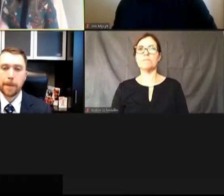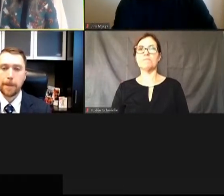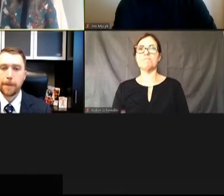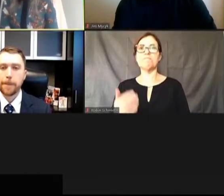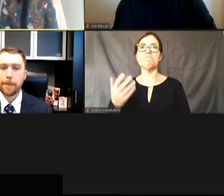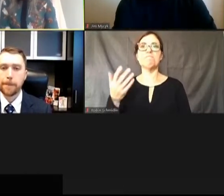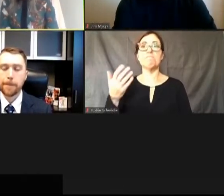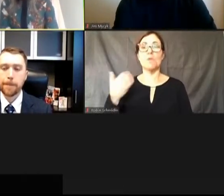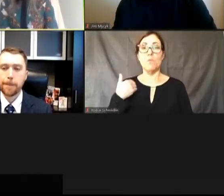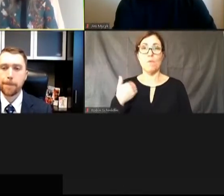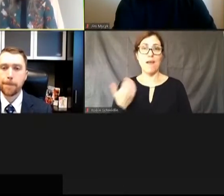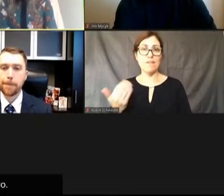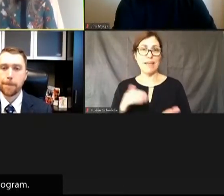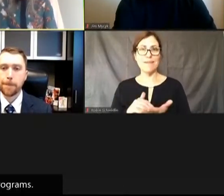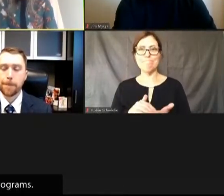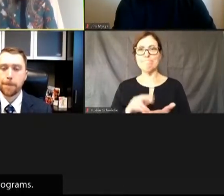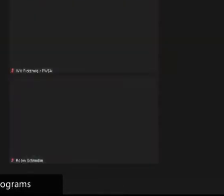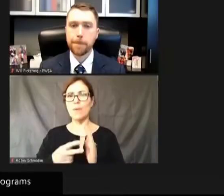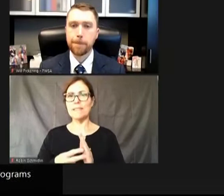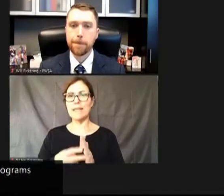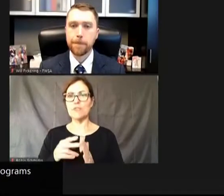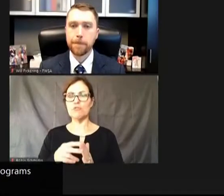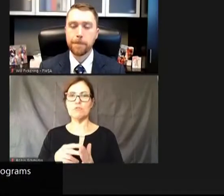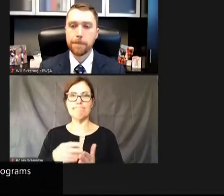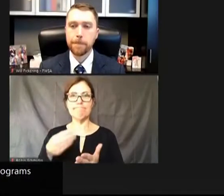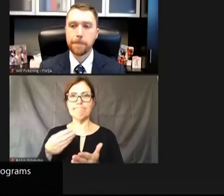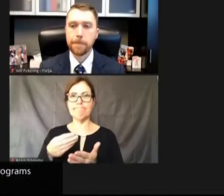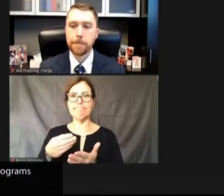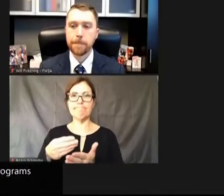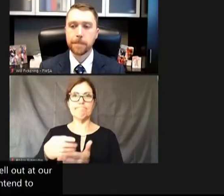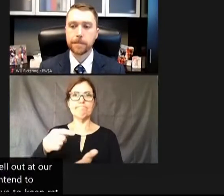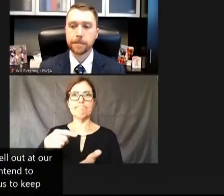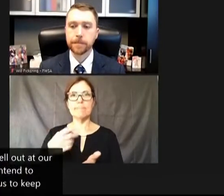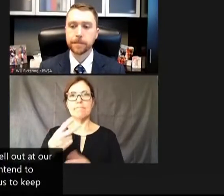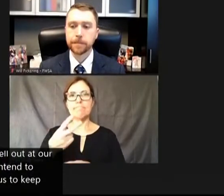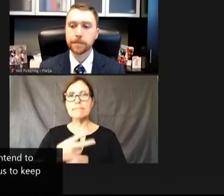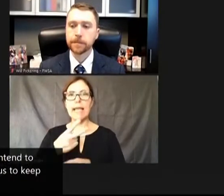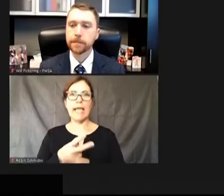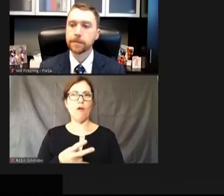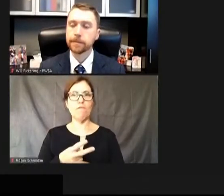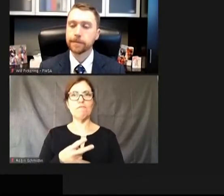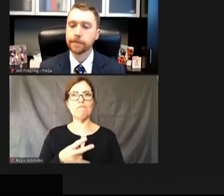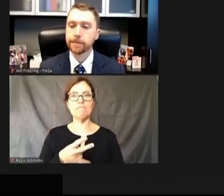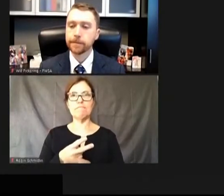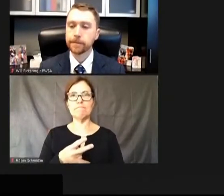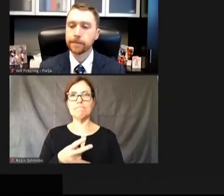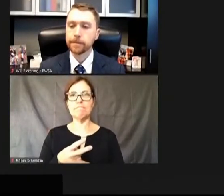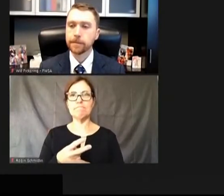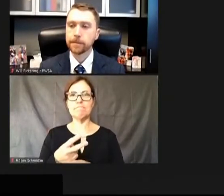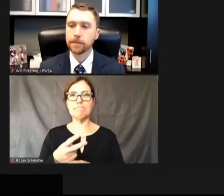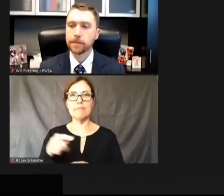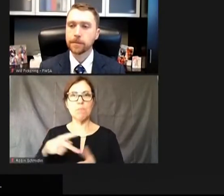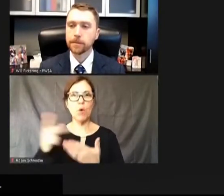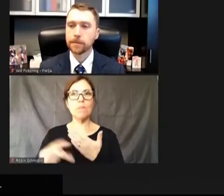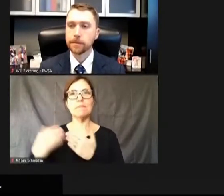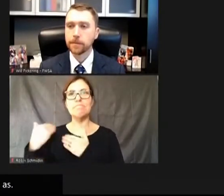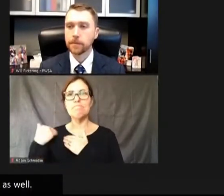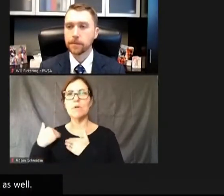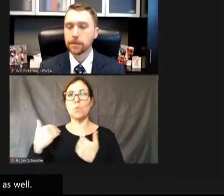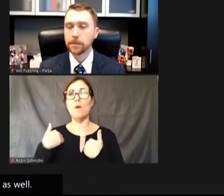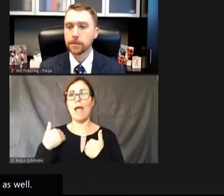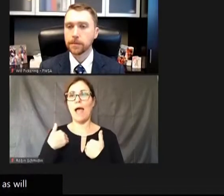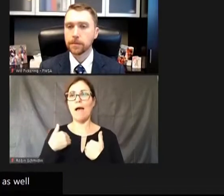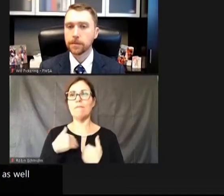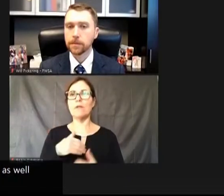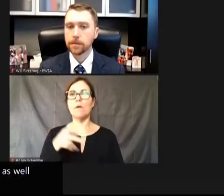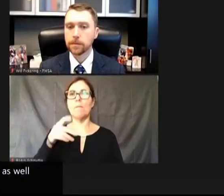We intend to fund these programs responsibly with a focus to keep rates low. We have a great partnership with PennVest, as Will alluded